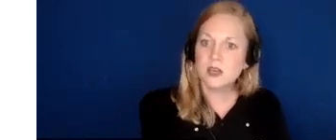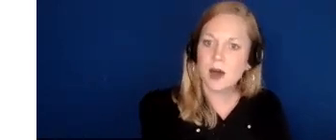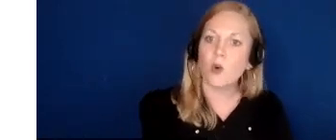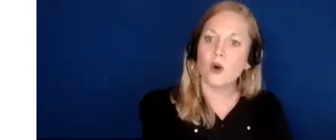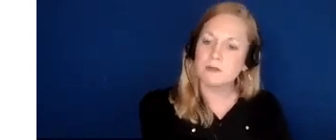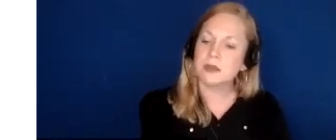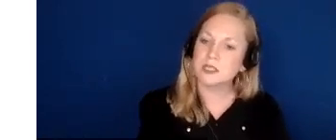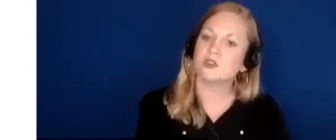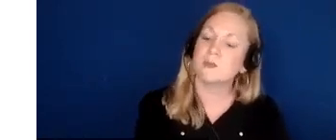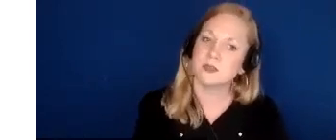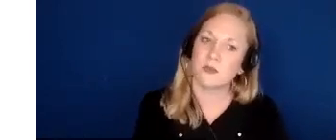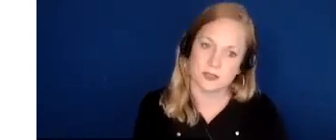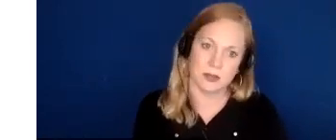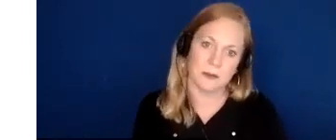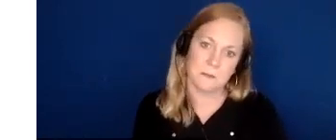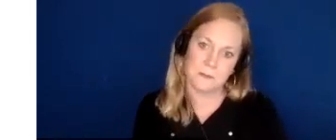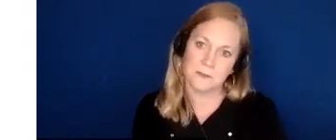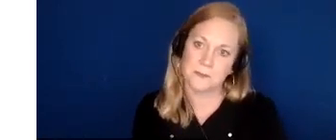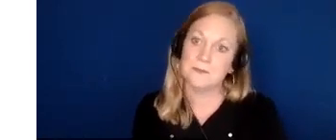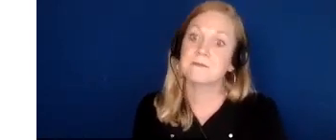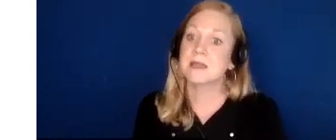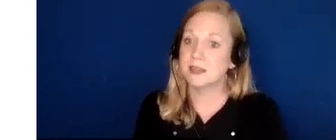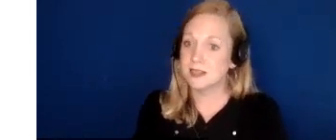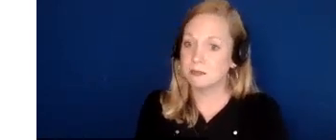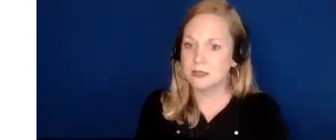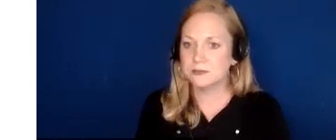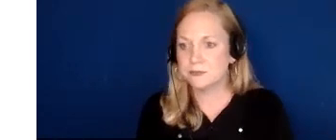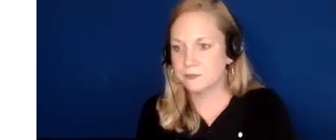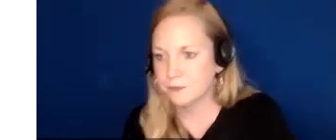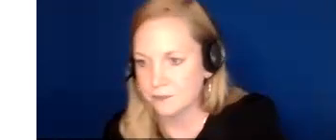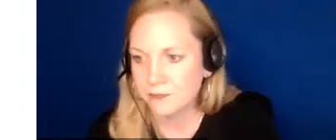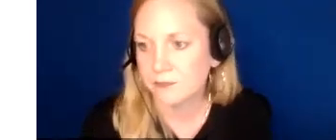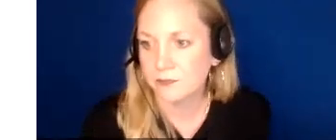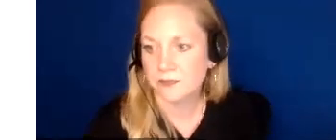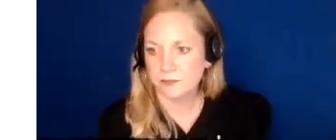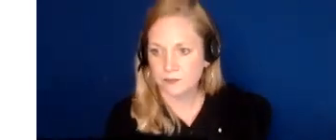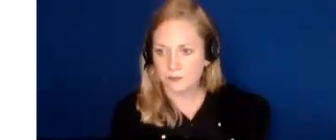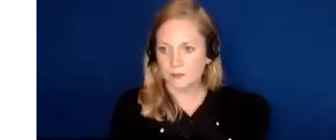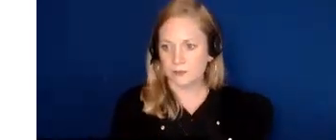to think about what it means for space and proximity. Next slide, please.